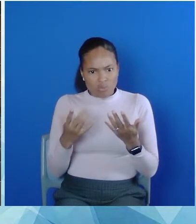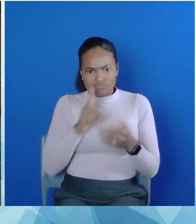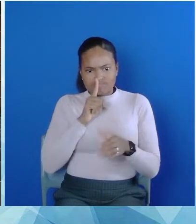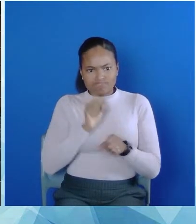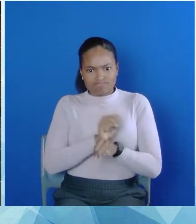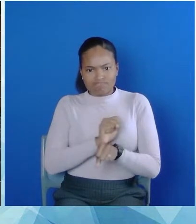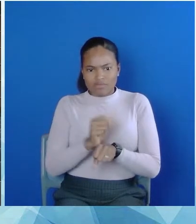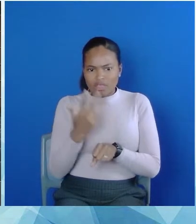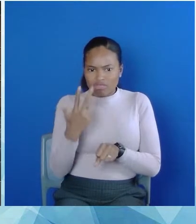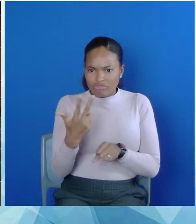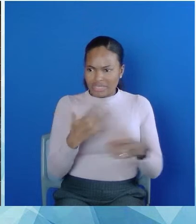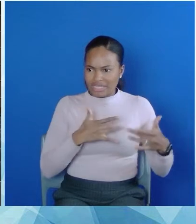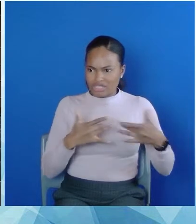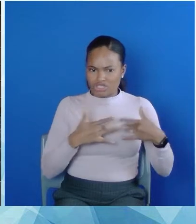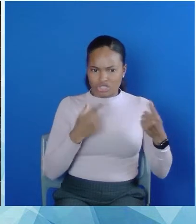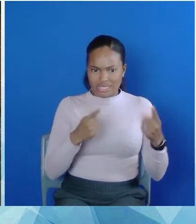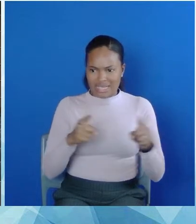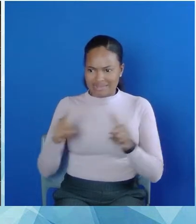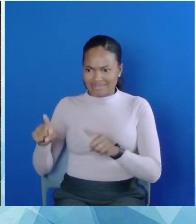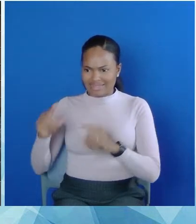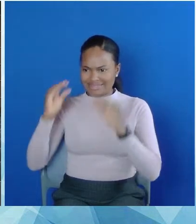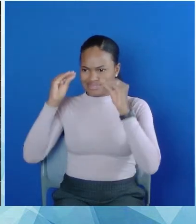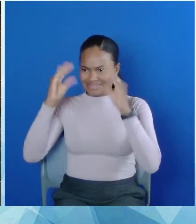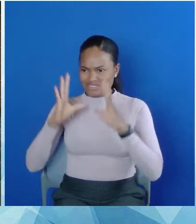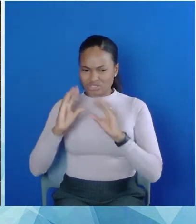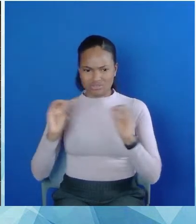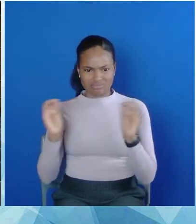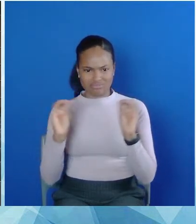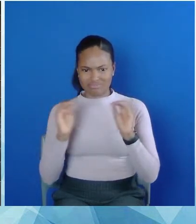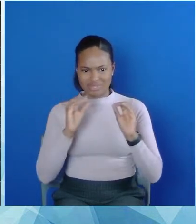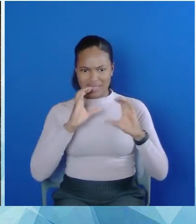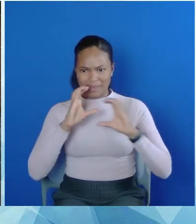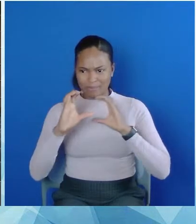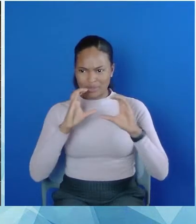The doctor said that this, didn't really make sense.